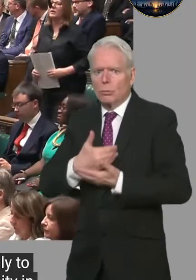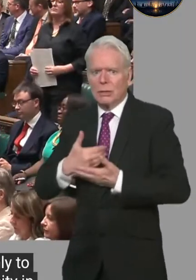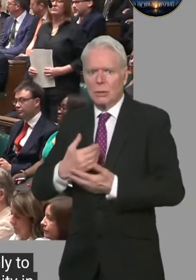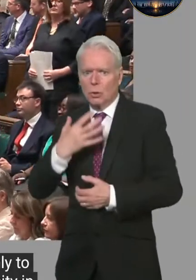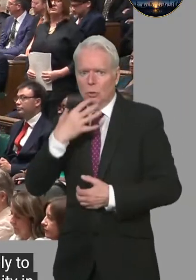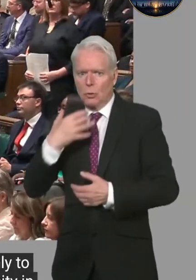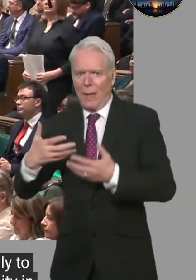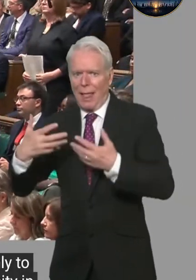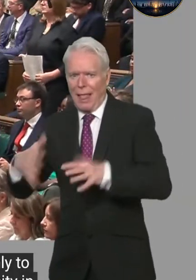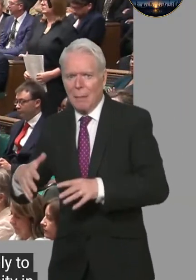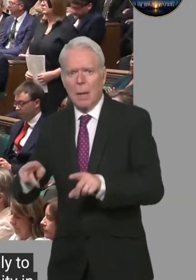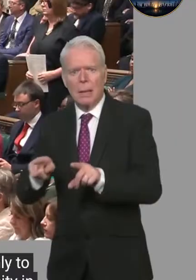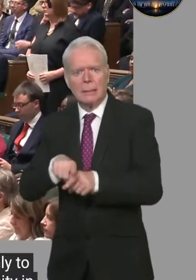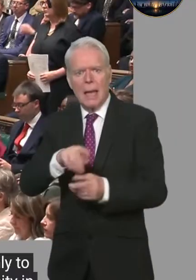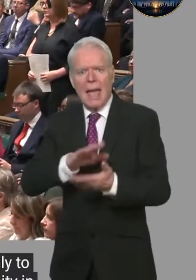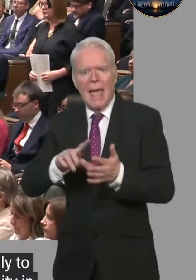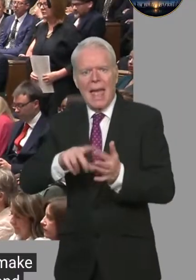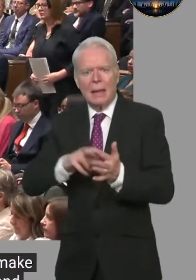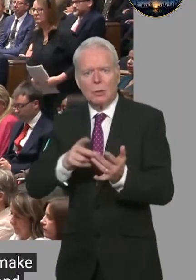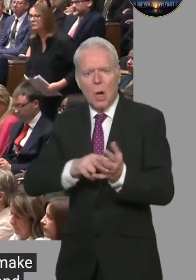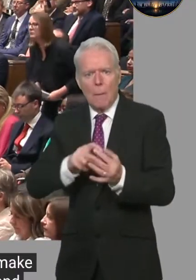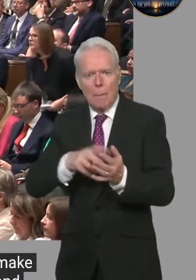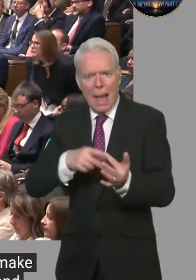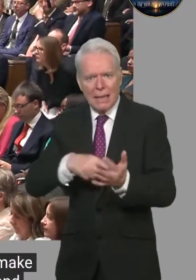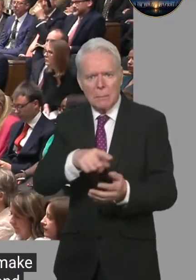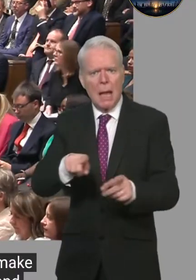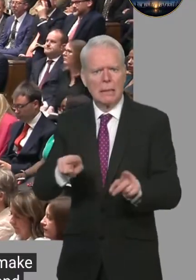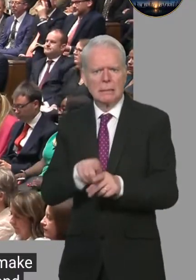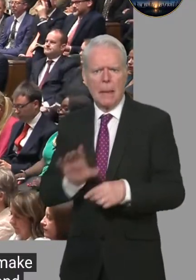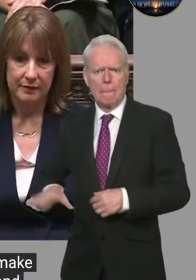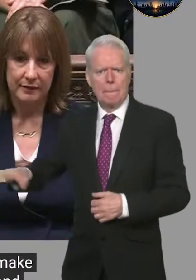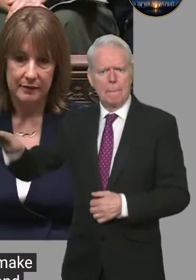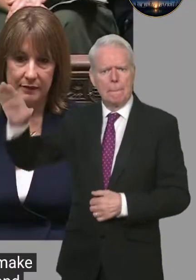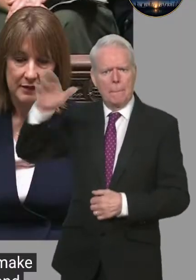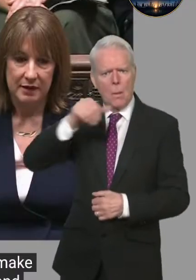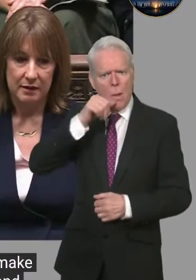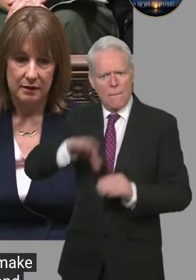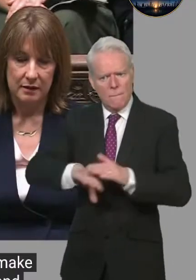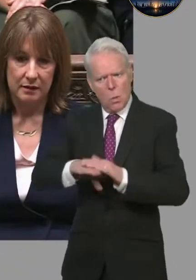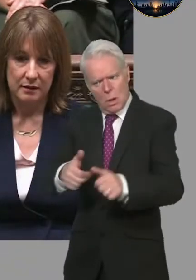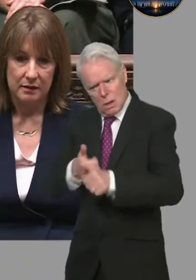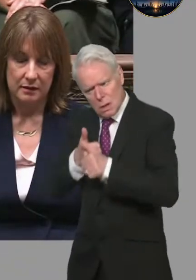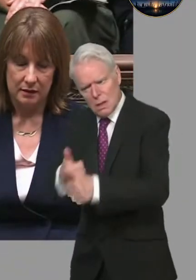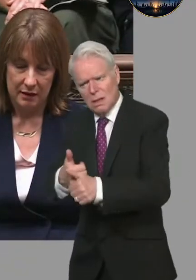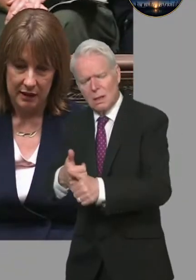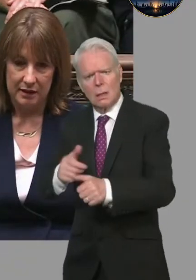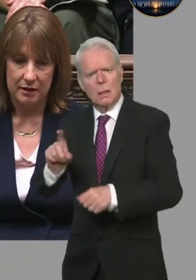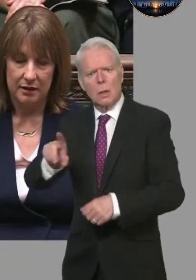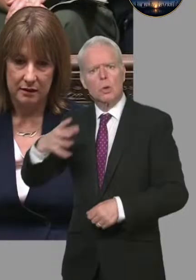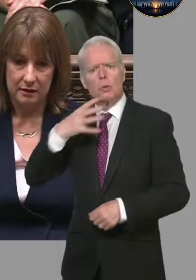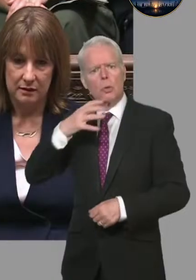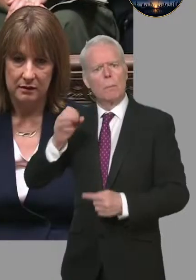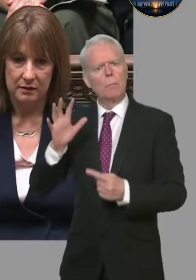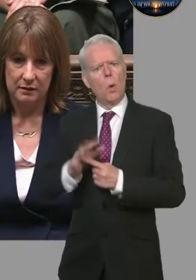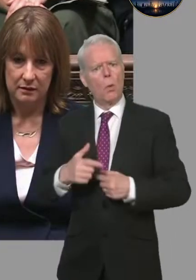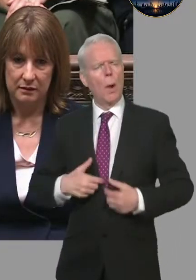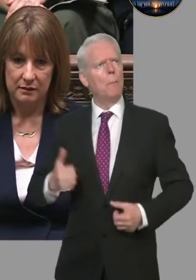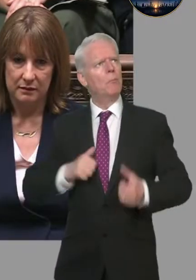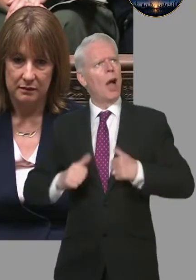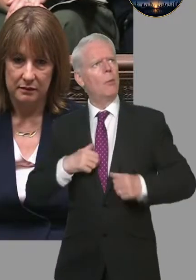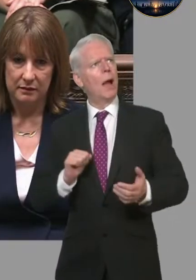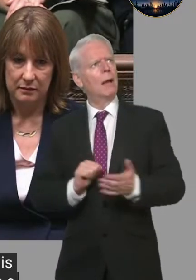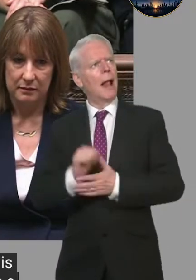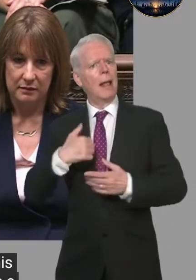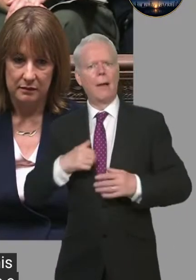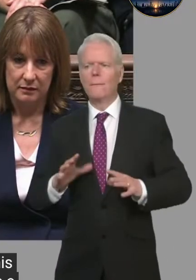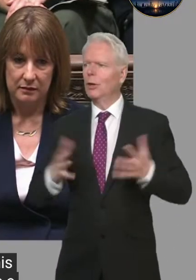Well, I thank him for his question. Anti-Semitism is a poison, and that is why I drove it out of the Labour Party. In